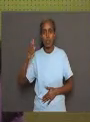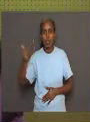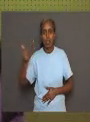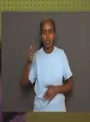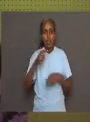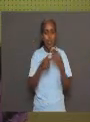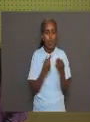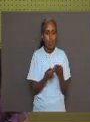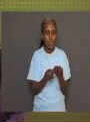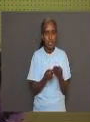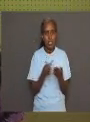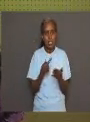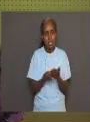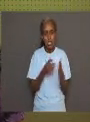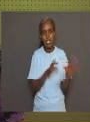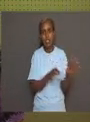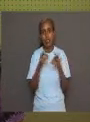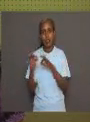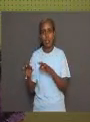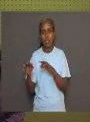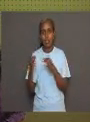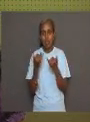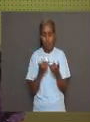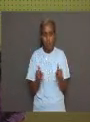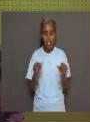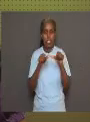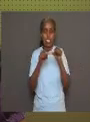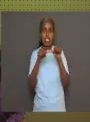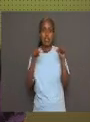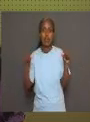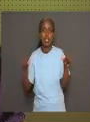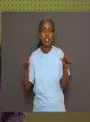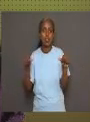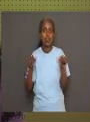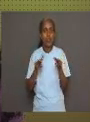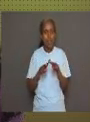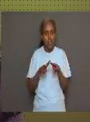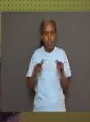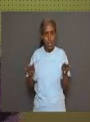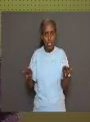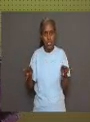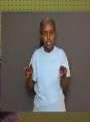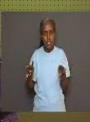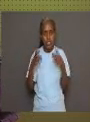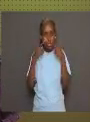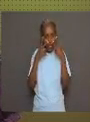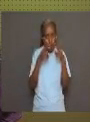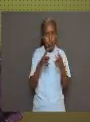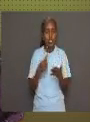it has an advantage over the measures of variation that we will be looking